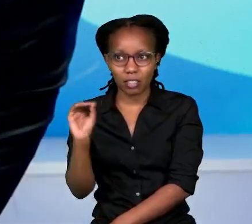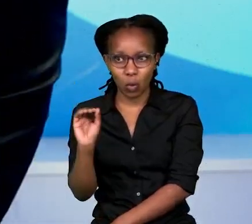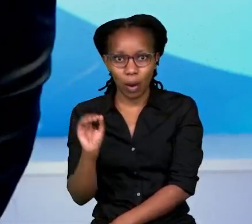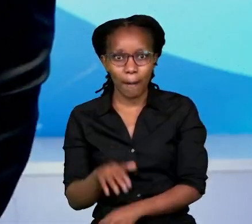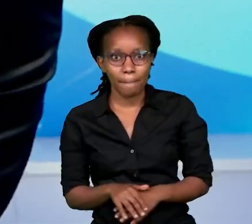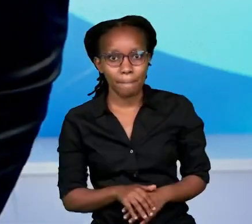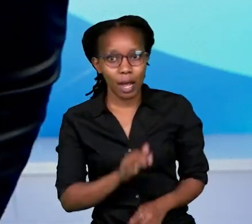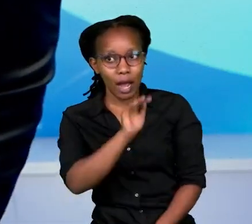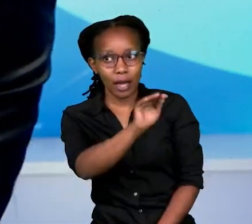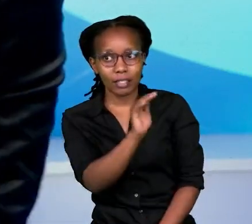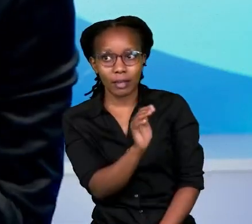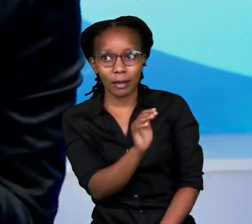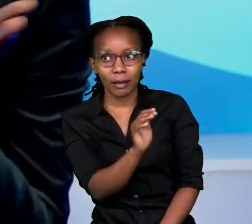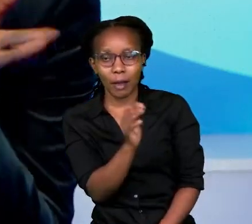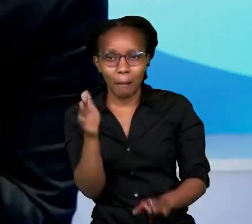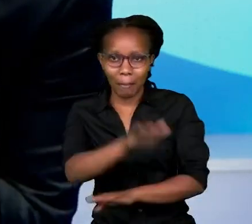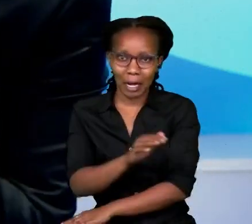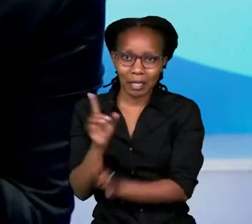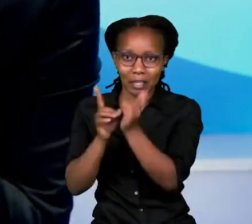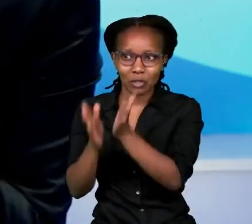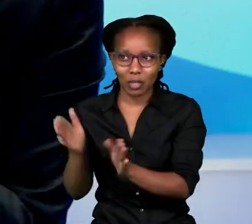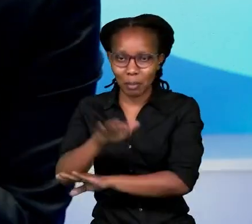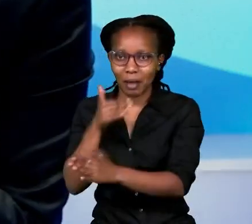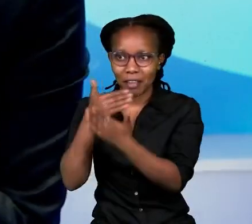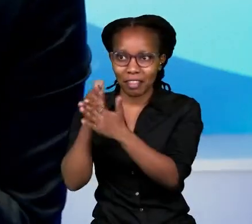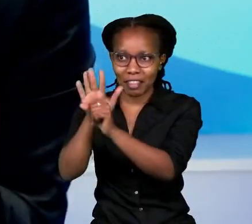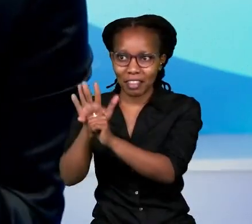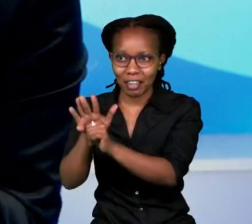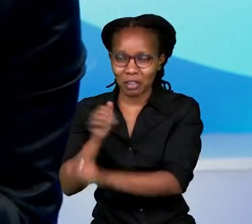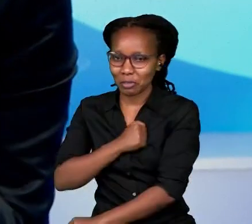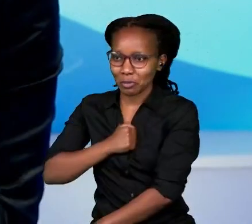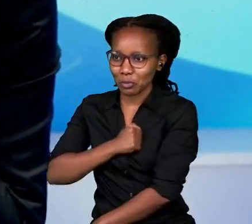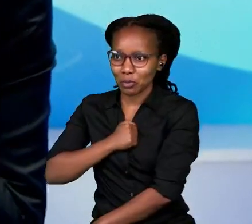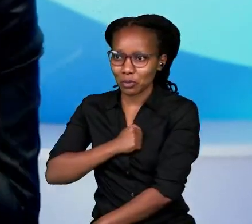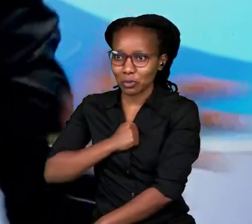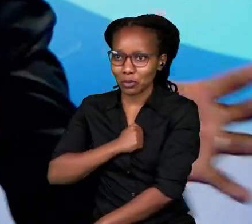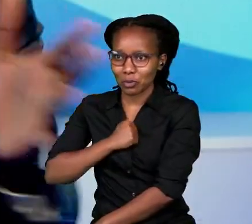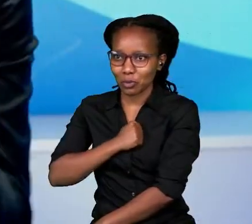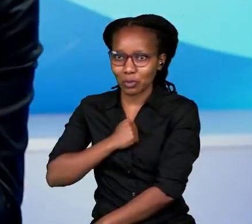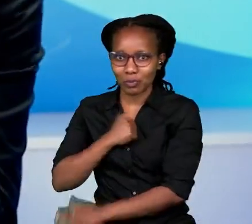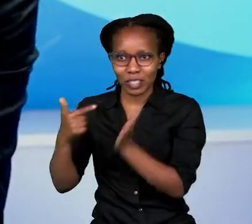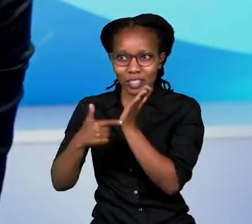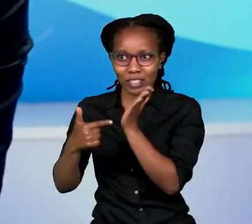to Amerudi. Okay, sana. Pole, usijali, ndio hali ya mitambo.